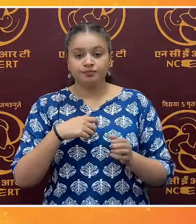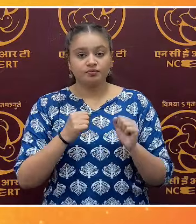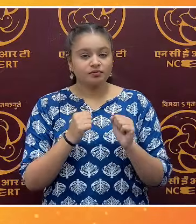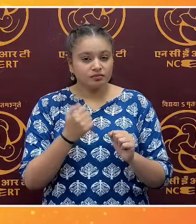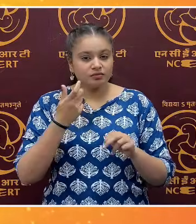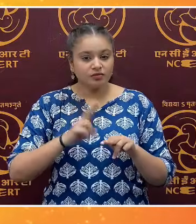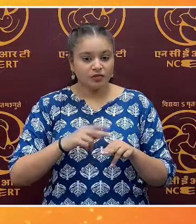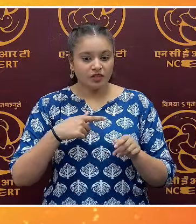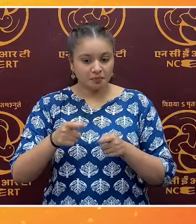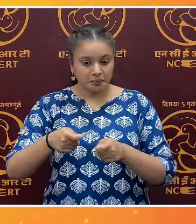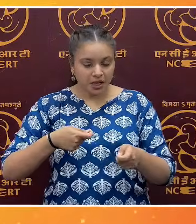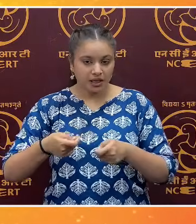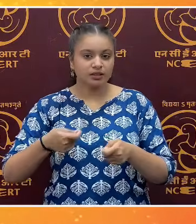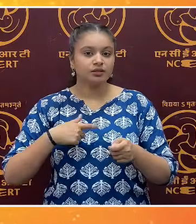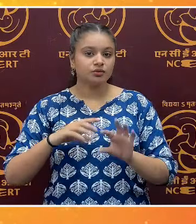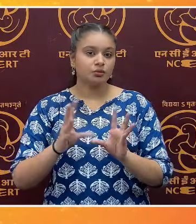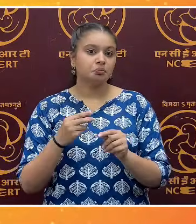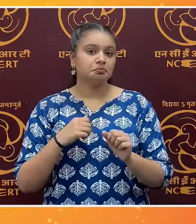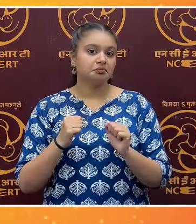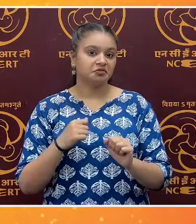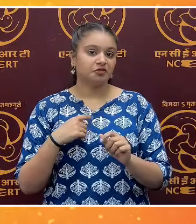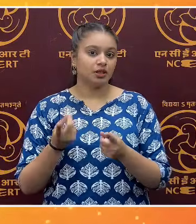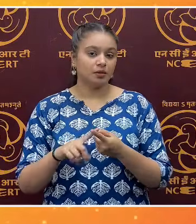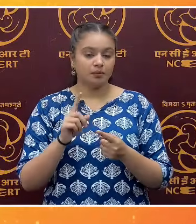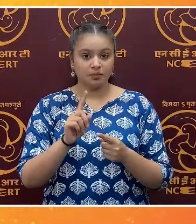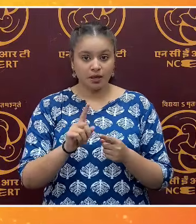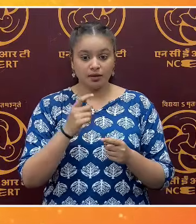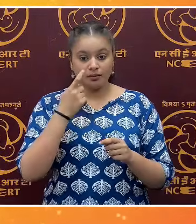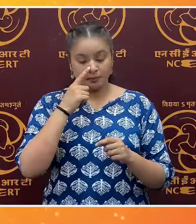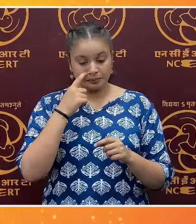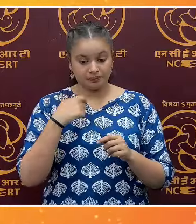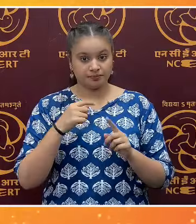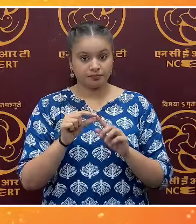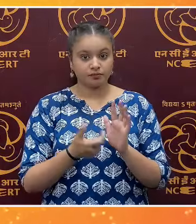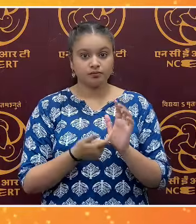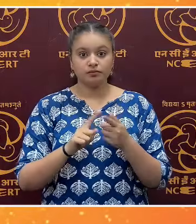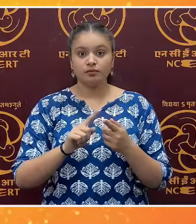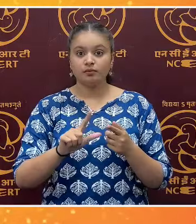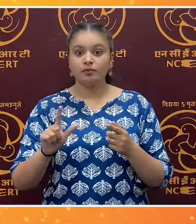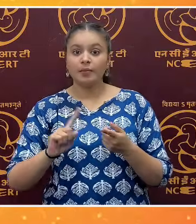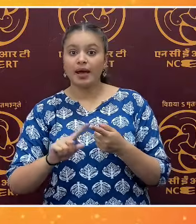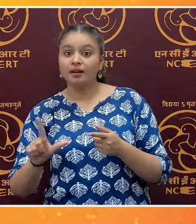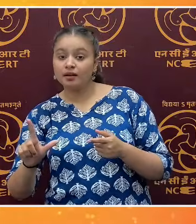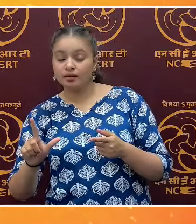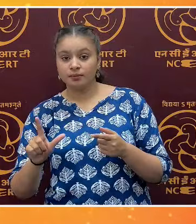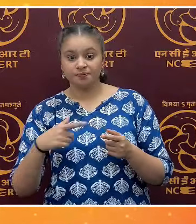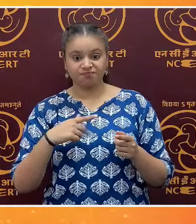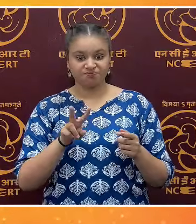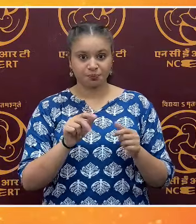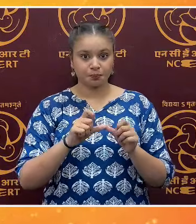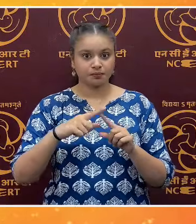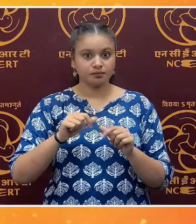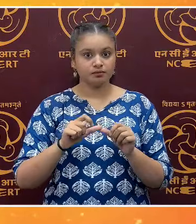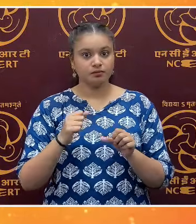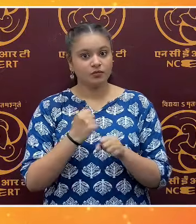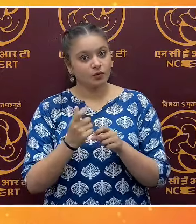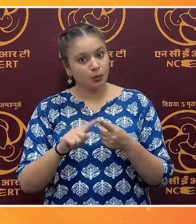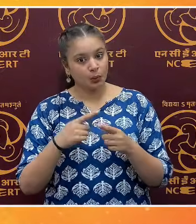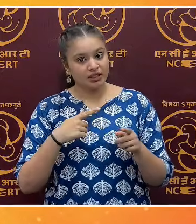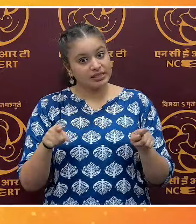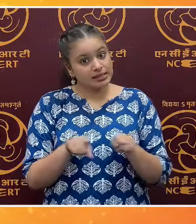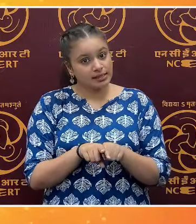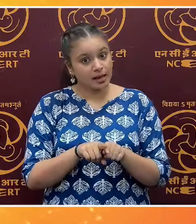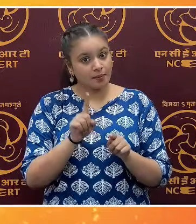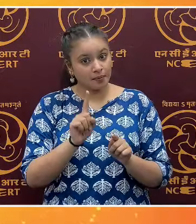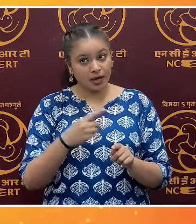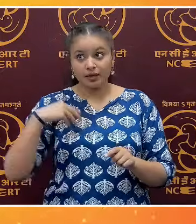in operating the appliances also. But in the case of parallel connection, what will happen, the voltage is same for both the appliances. Like the bulbs are